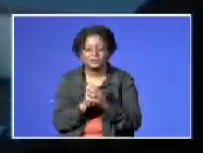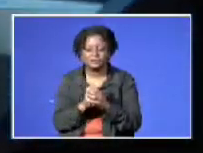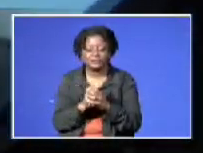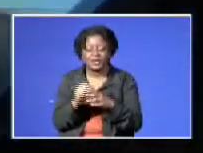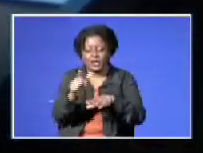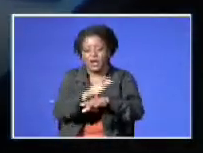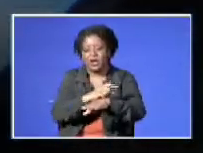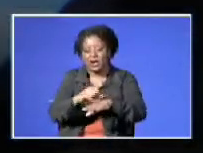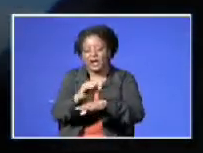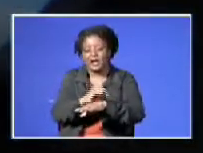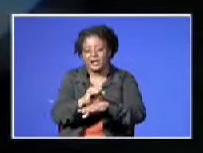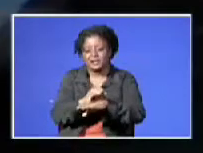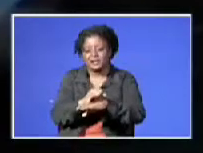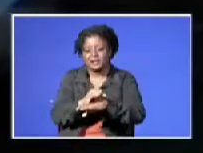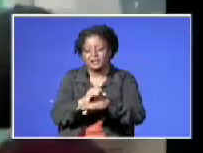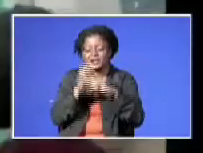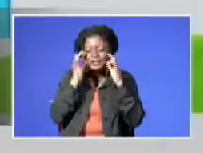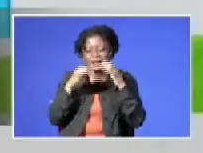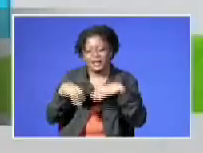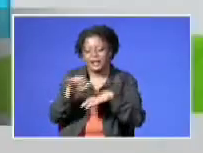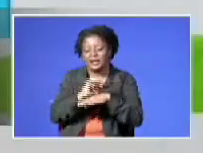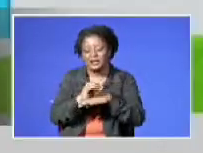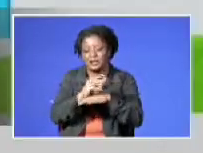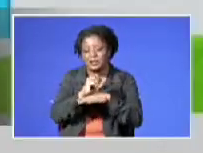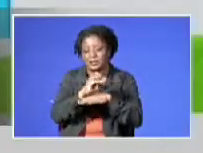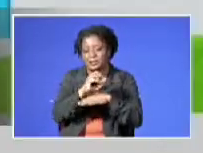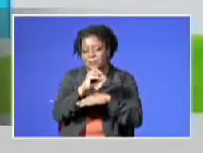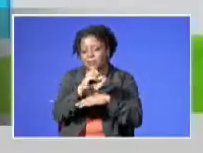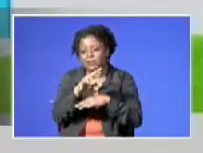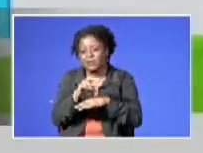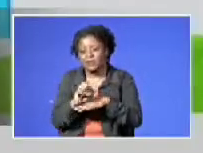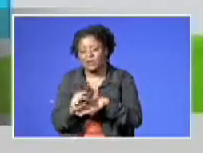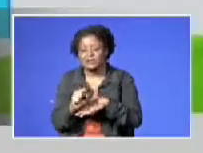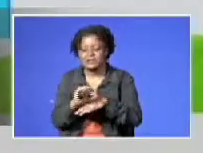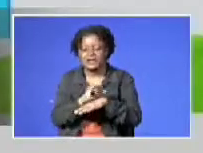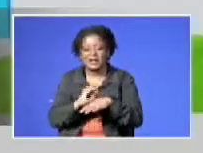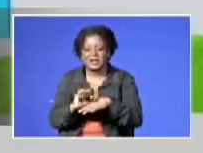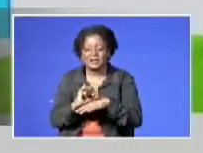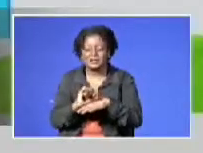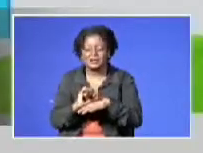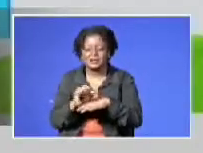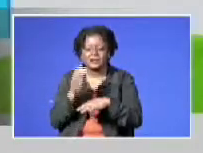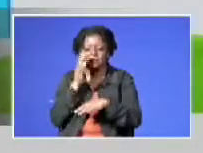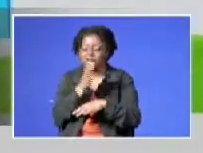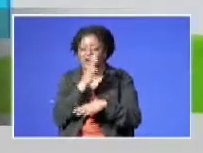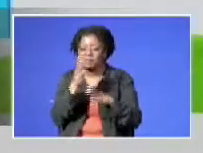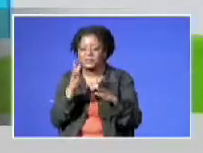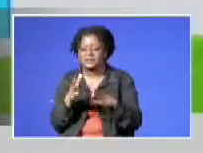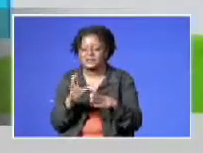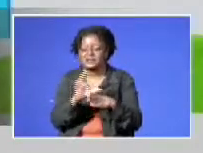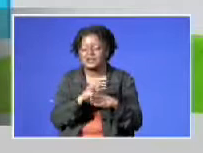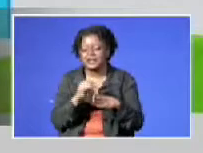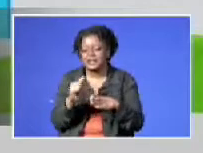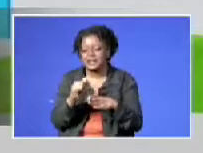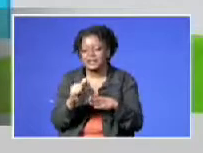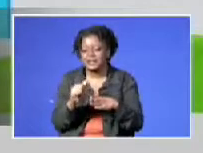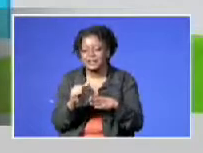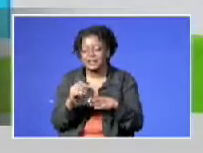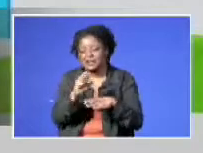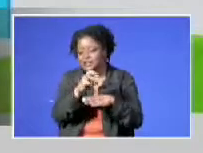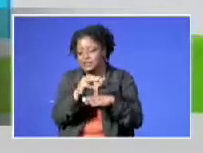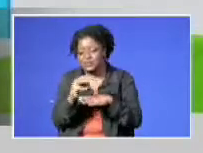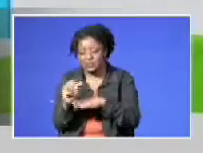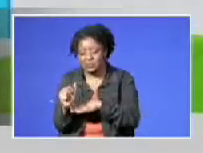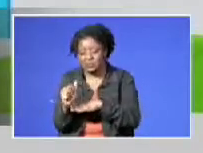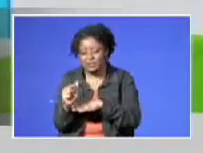Island, Arthurstown, Cat Island, Moores Island, Farmers Key, the north end of Great Exuma, the Exuma Keys, and South Great